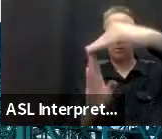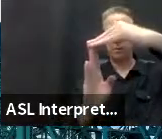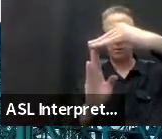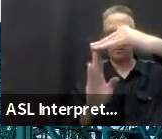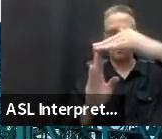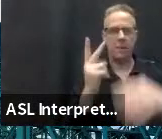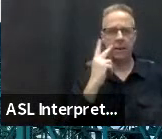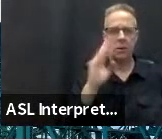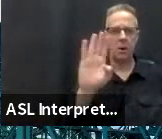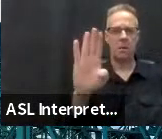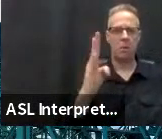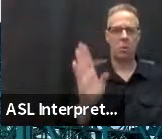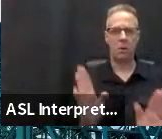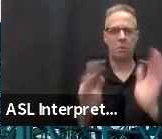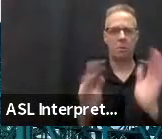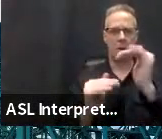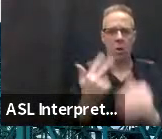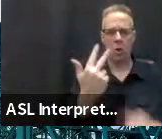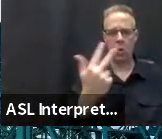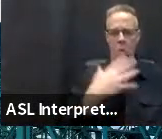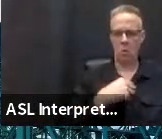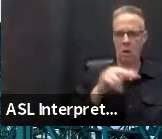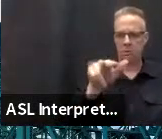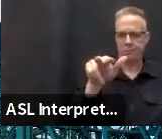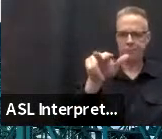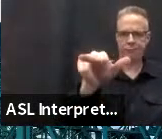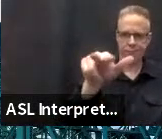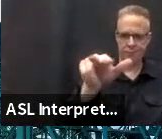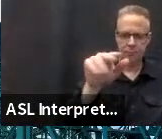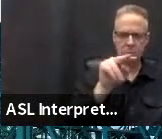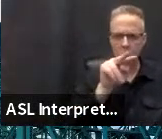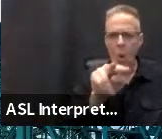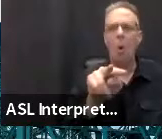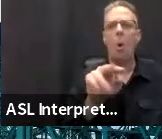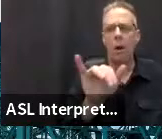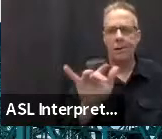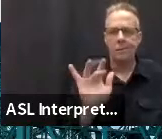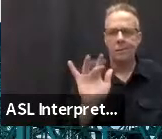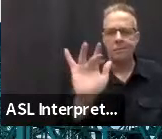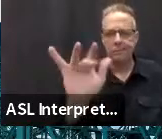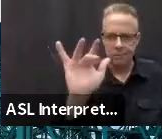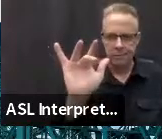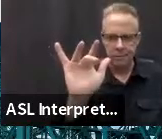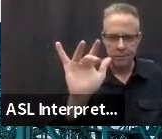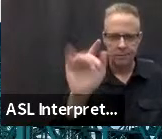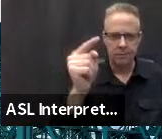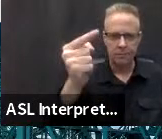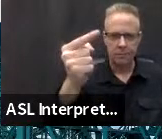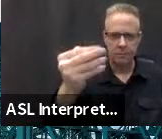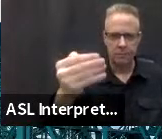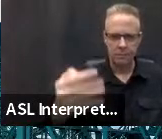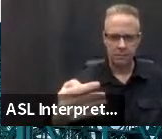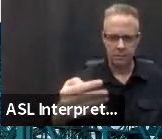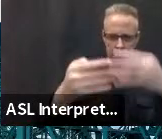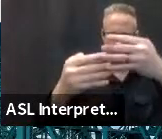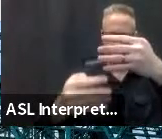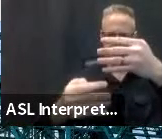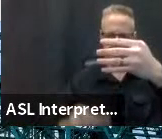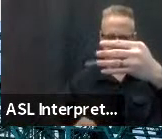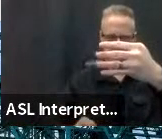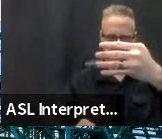see a blue box with 3 white dots. If you click on that and you go down 1, 2, 3, 4,